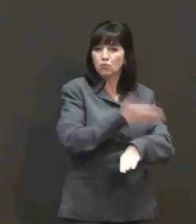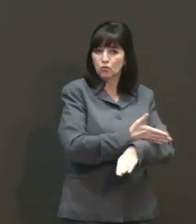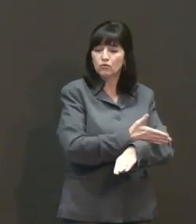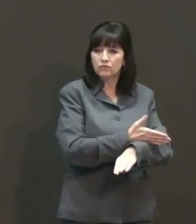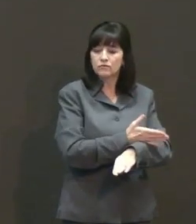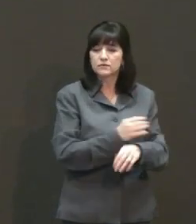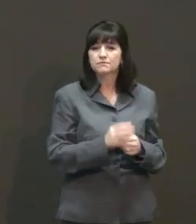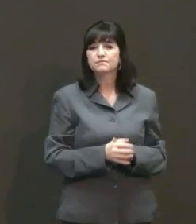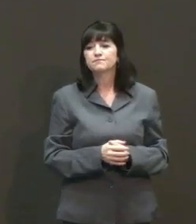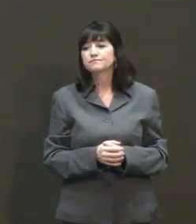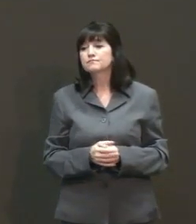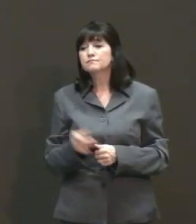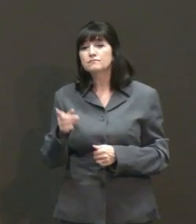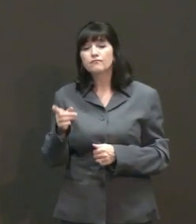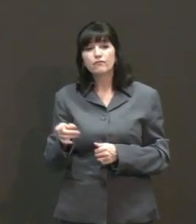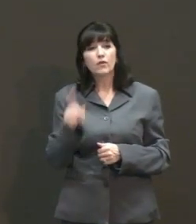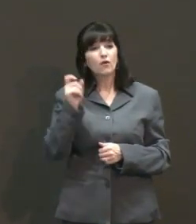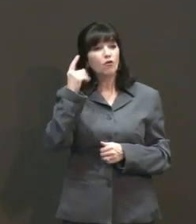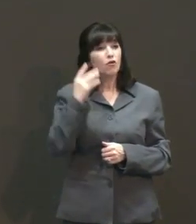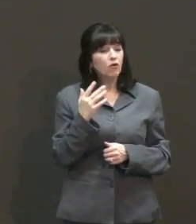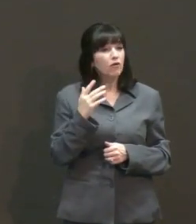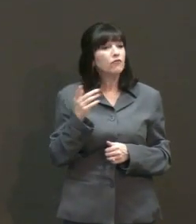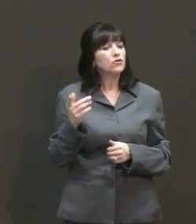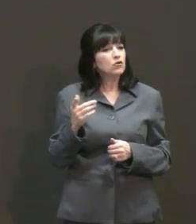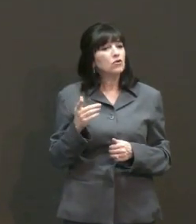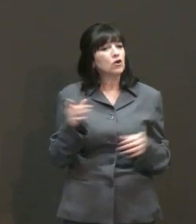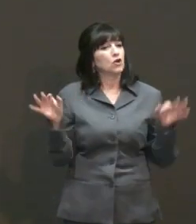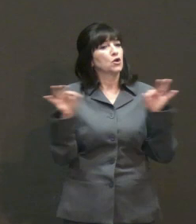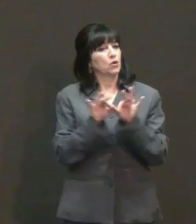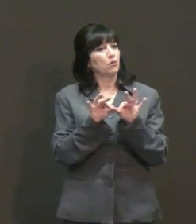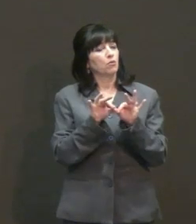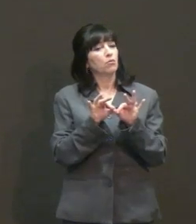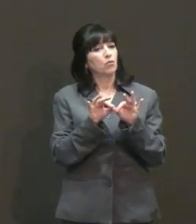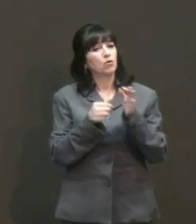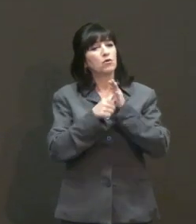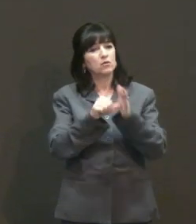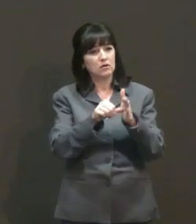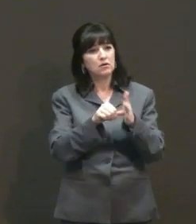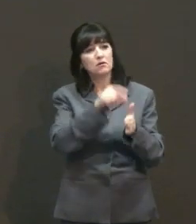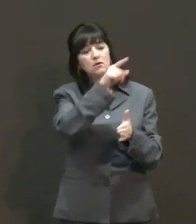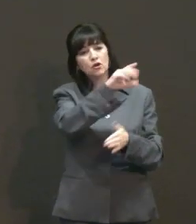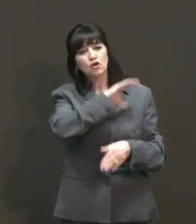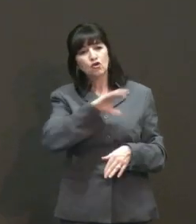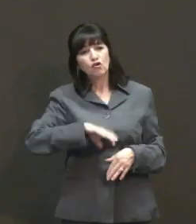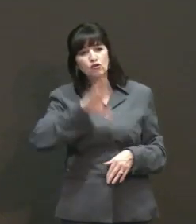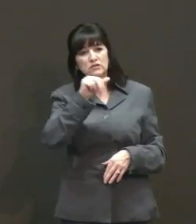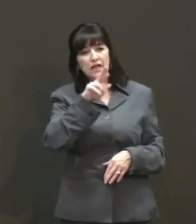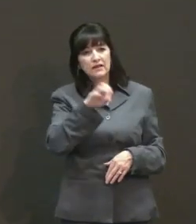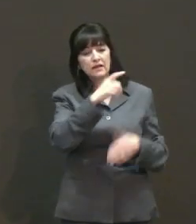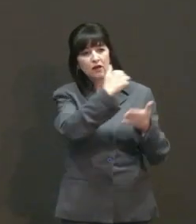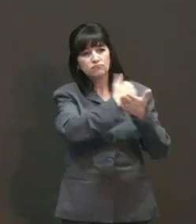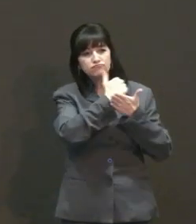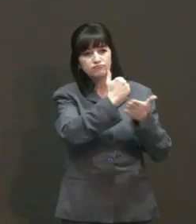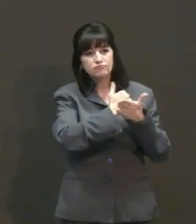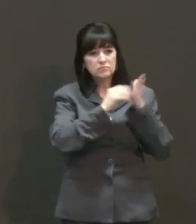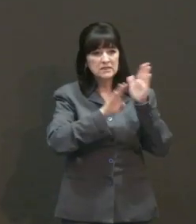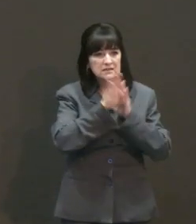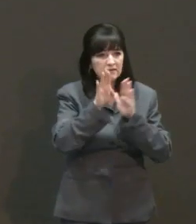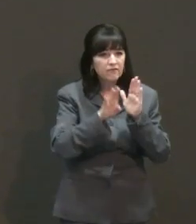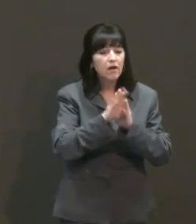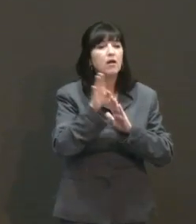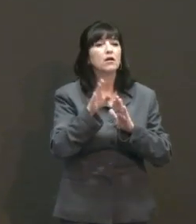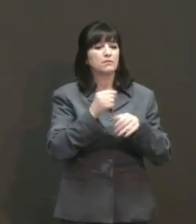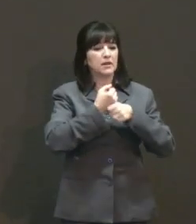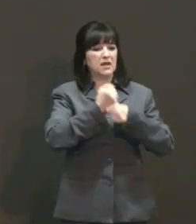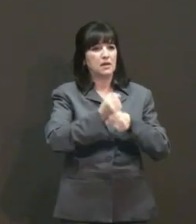point out, too, that our efforts to assist Christiana Care through developing and producing reagent right